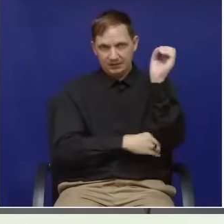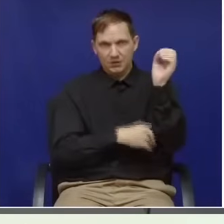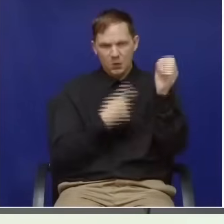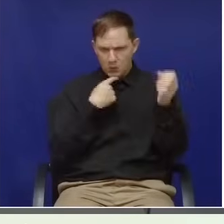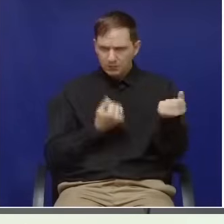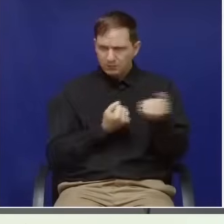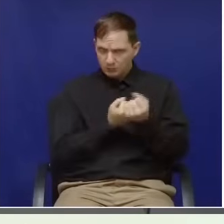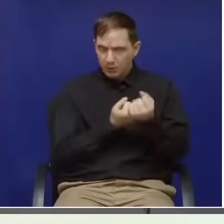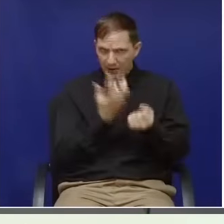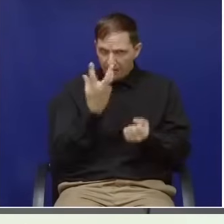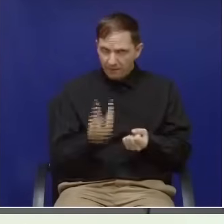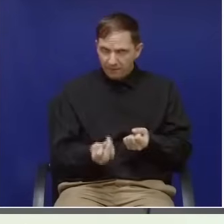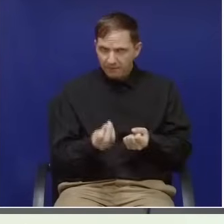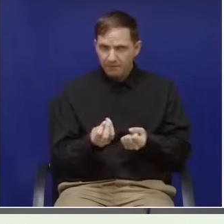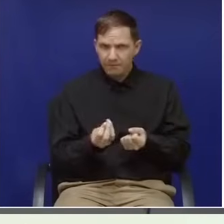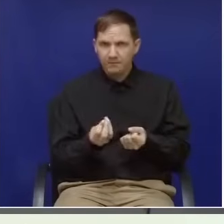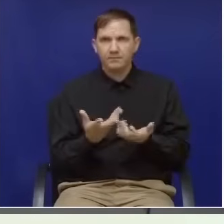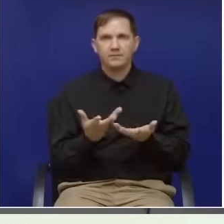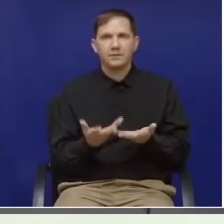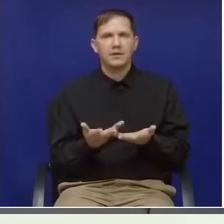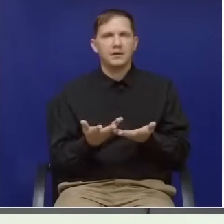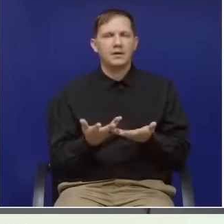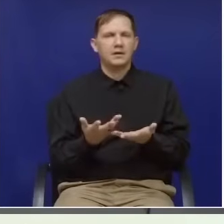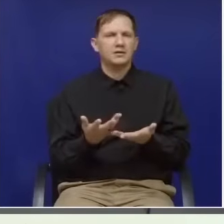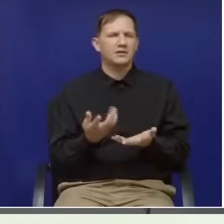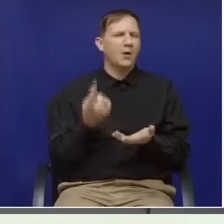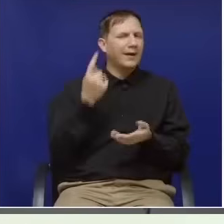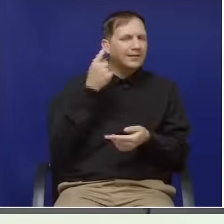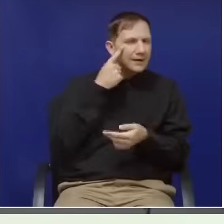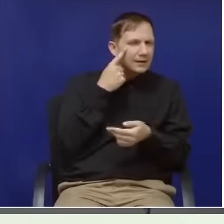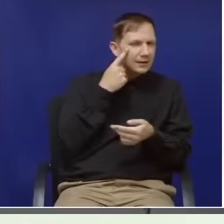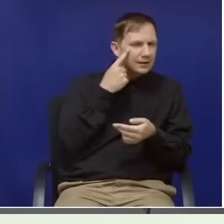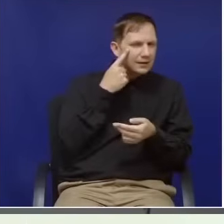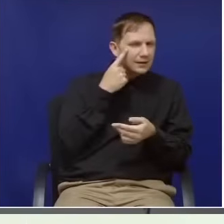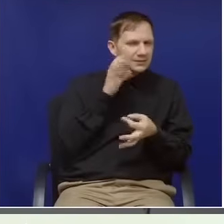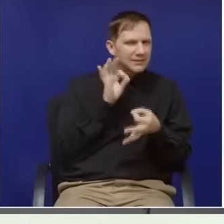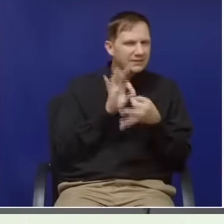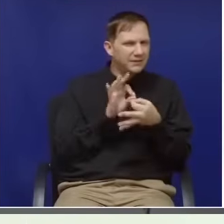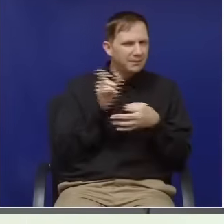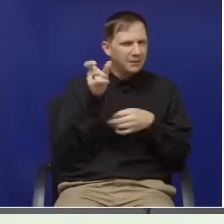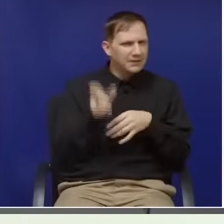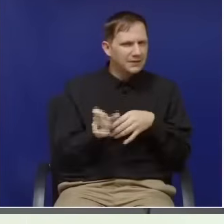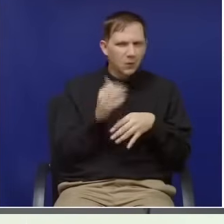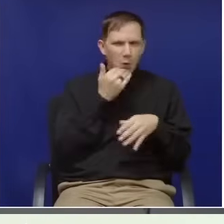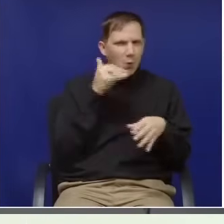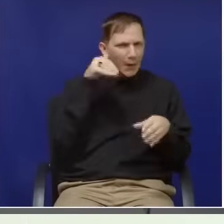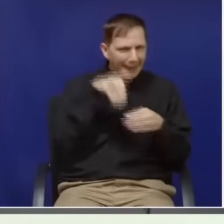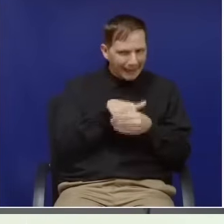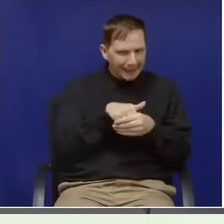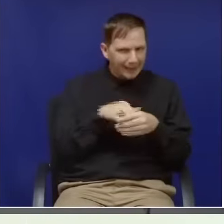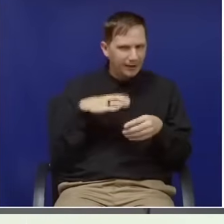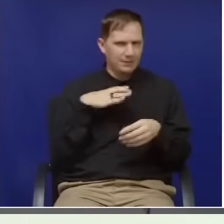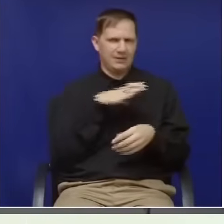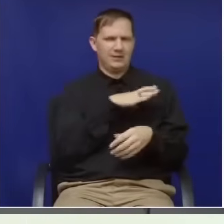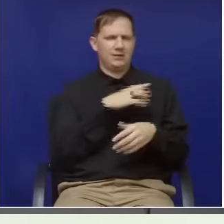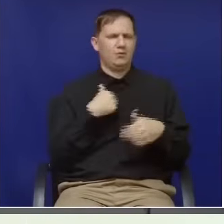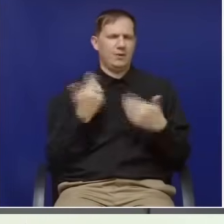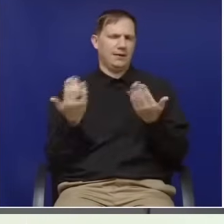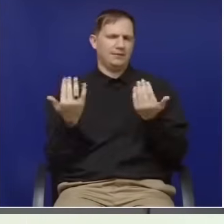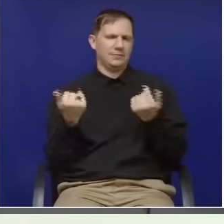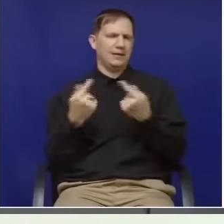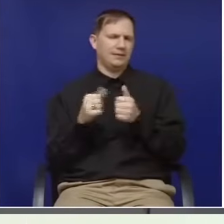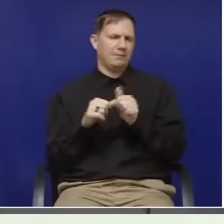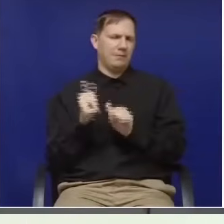the executive, but also there's no capacity. So I think, especially for somebody who sits in that committee, we expect better.